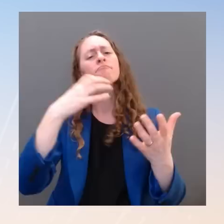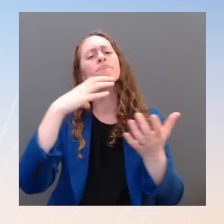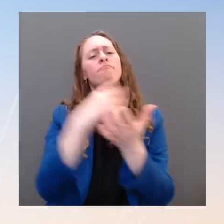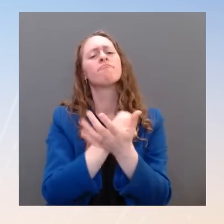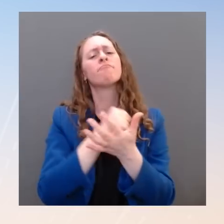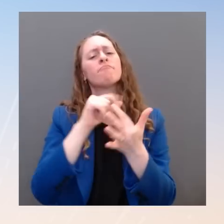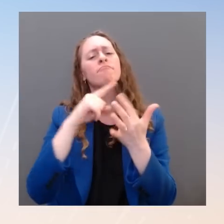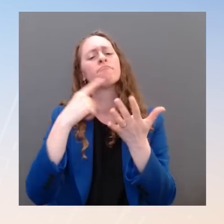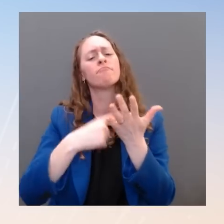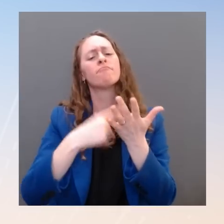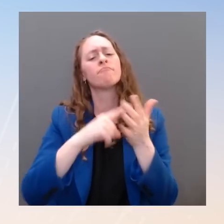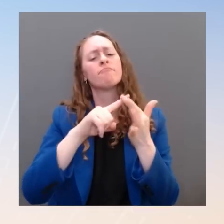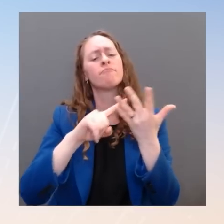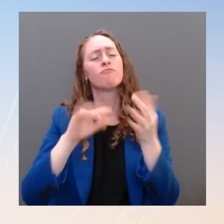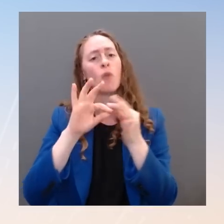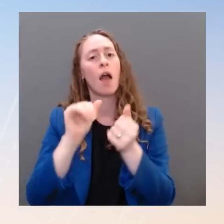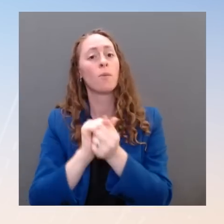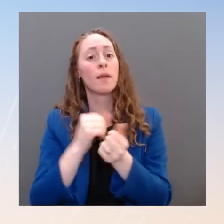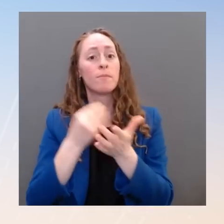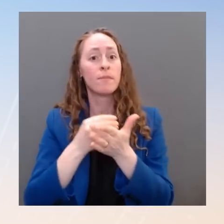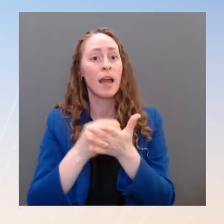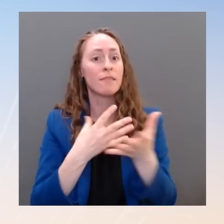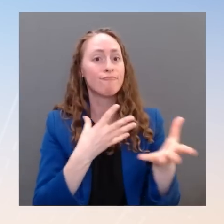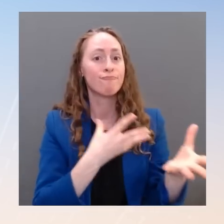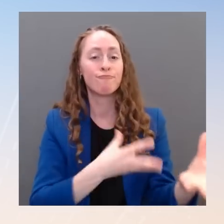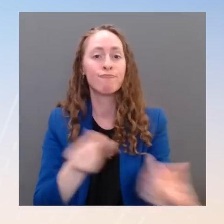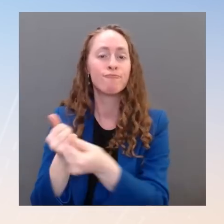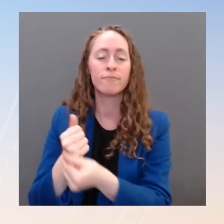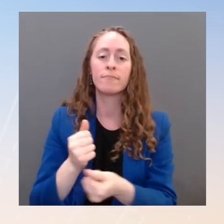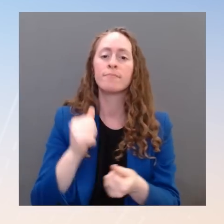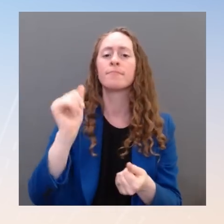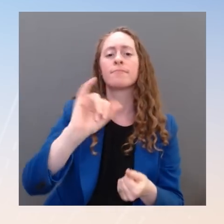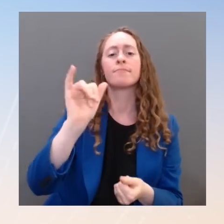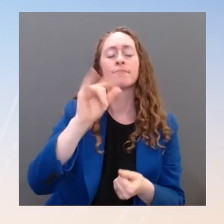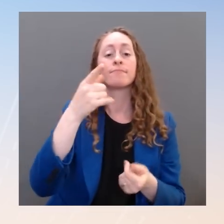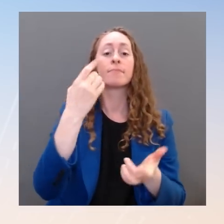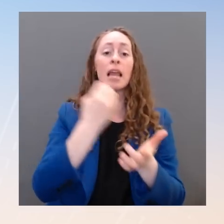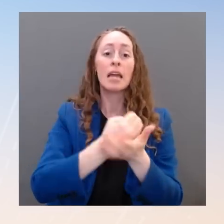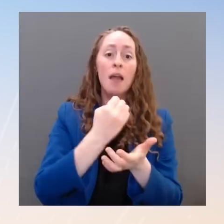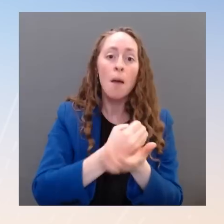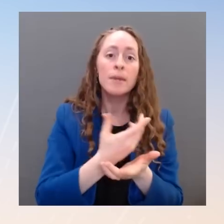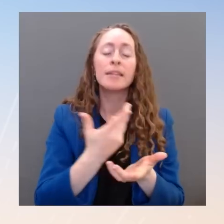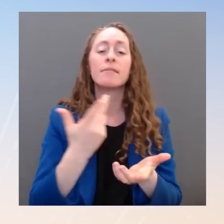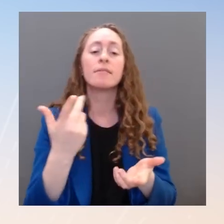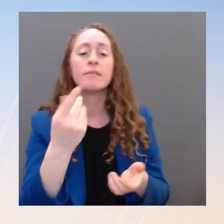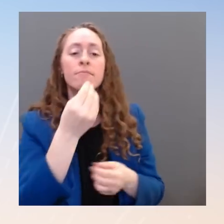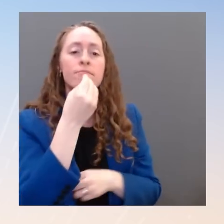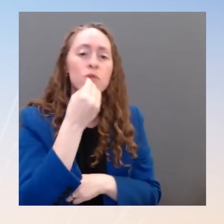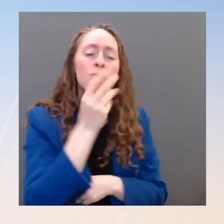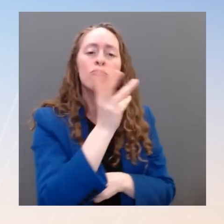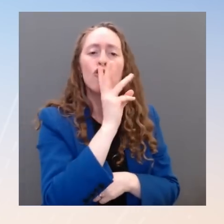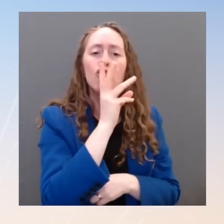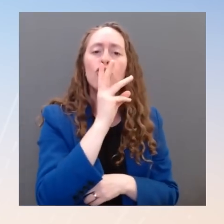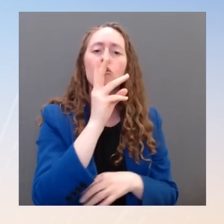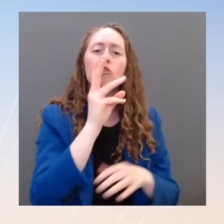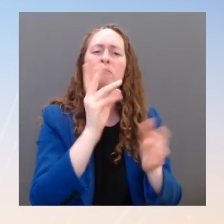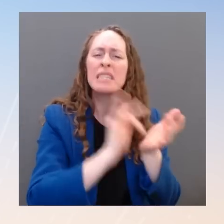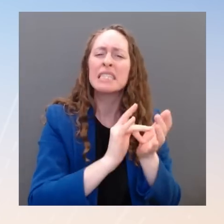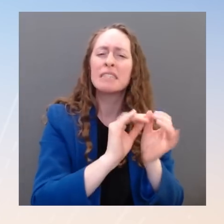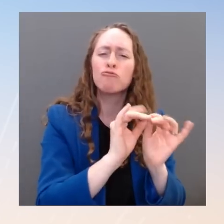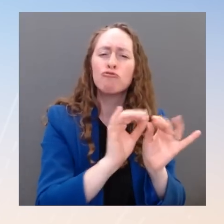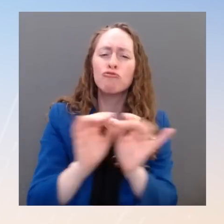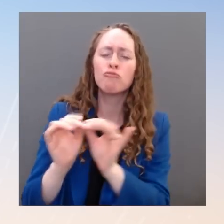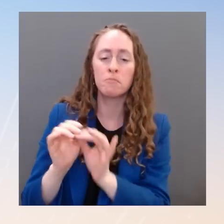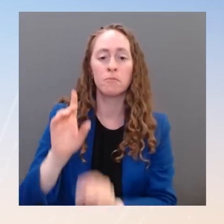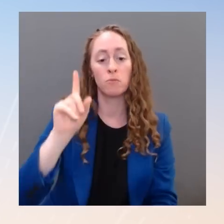But when it comes to humanitarian, economic, food, and other security assistance, some of that funding is, you know, $1.7 billion to ensure continuity of